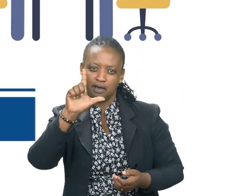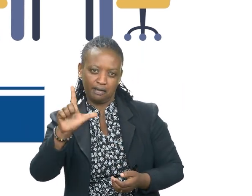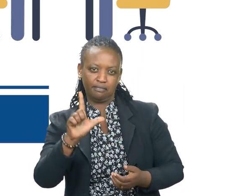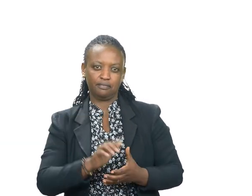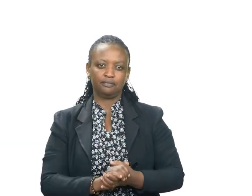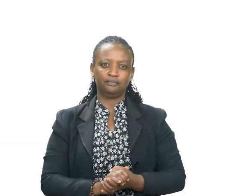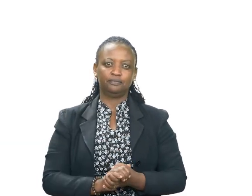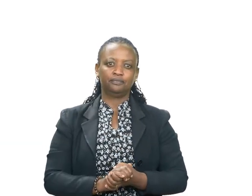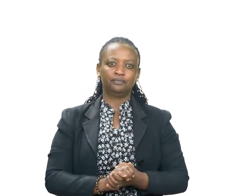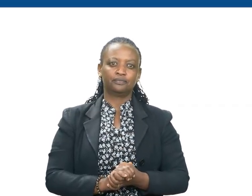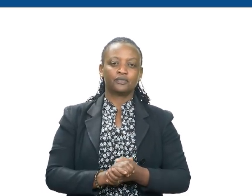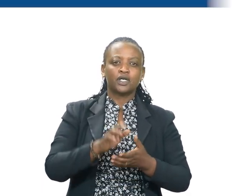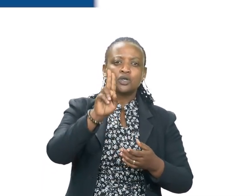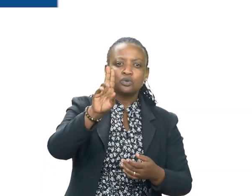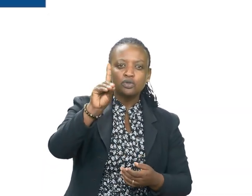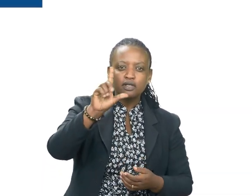UDL.